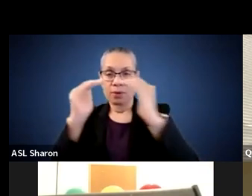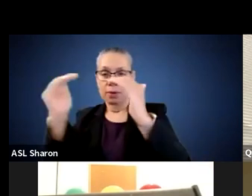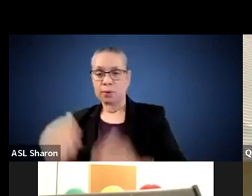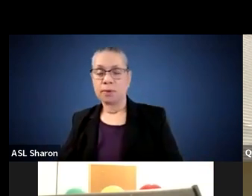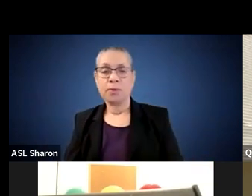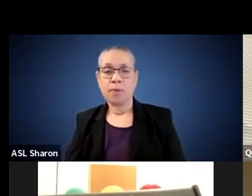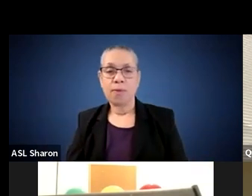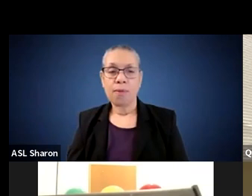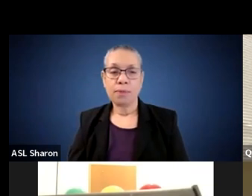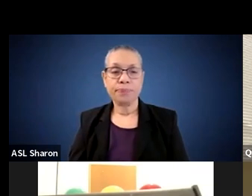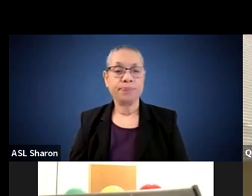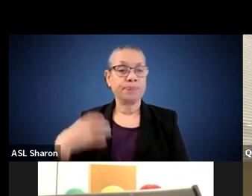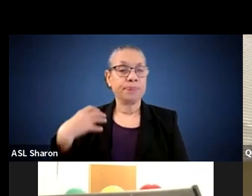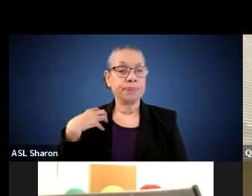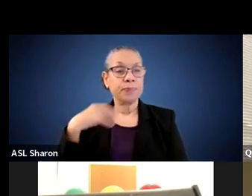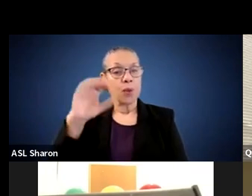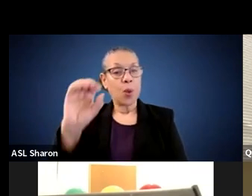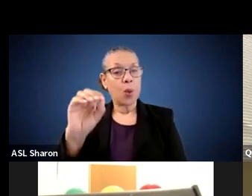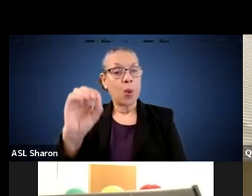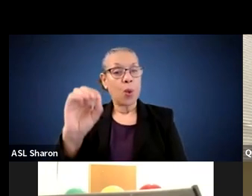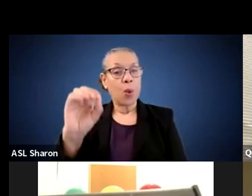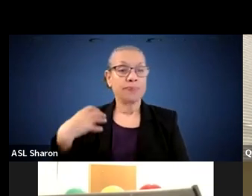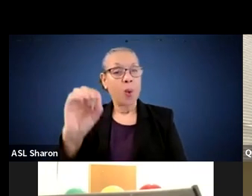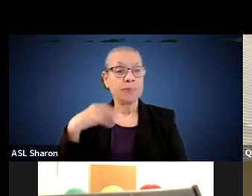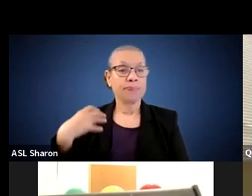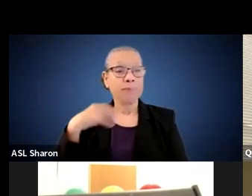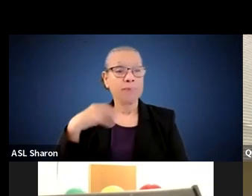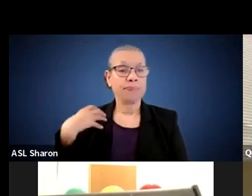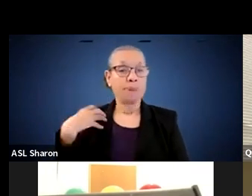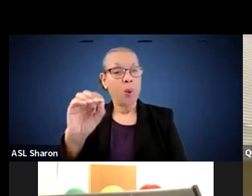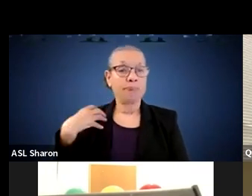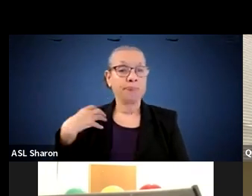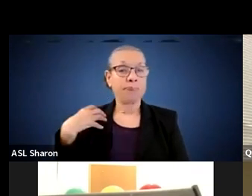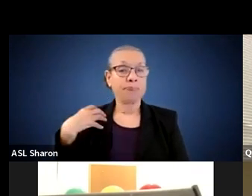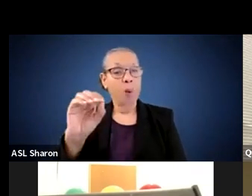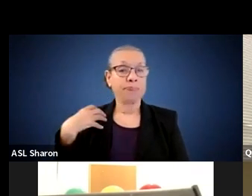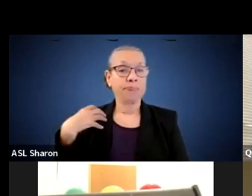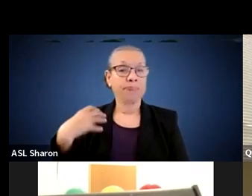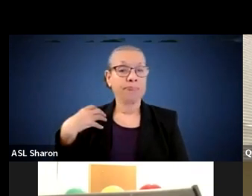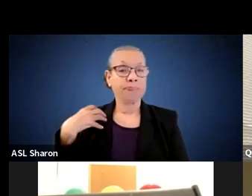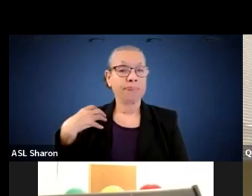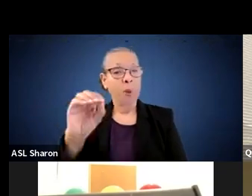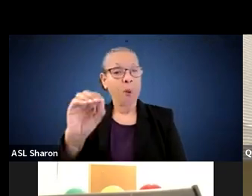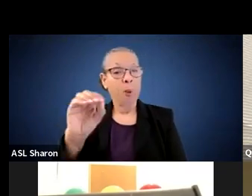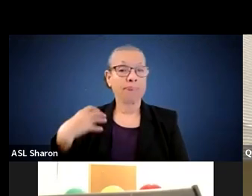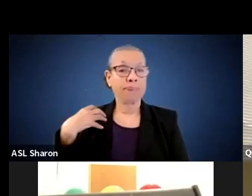thank you Mr O'Neill thank you madam chair and and I really appreciate the conversation so far so